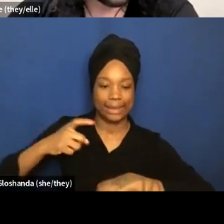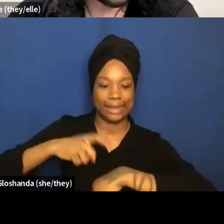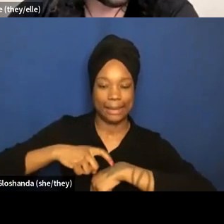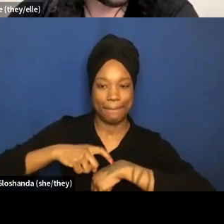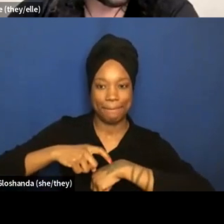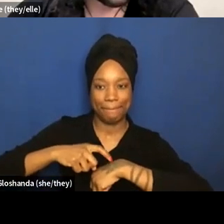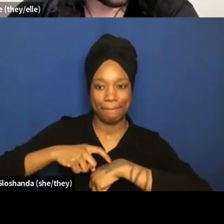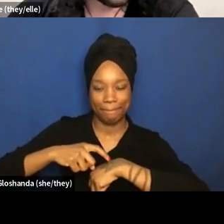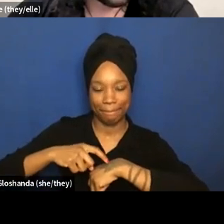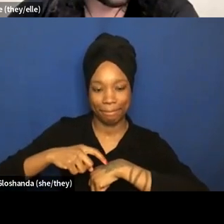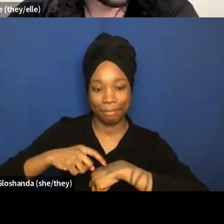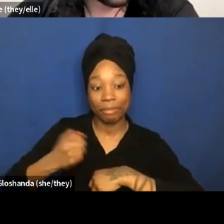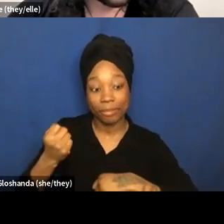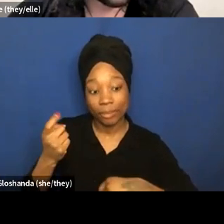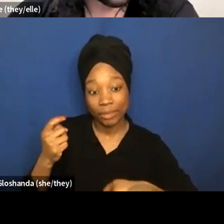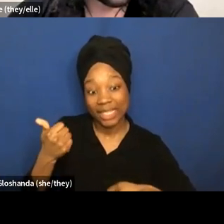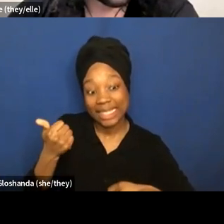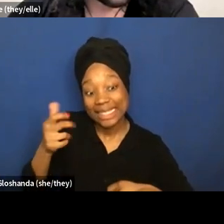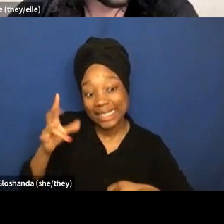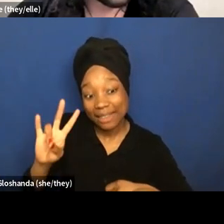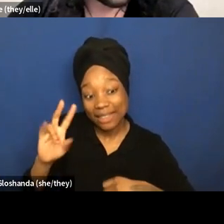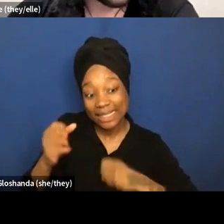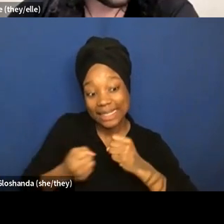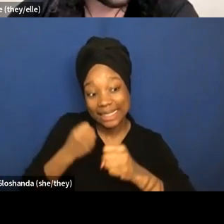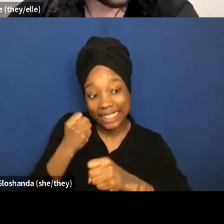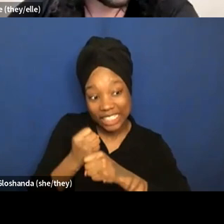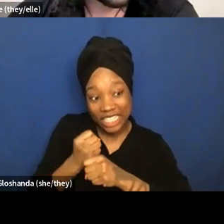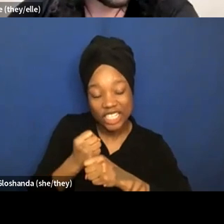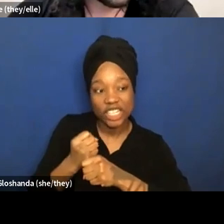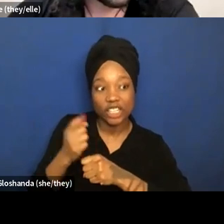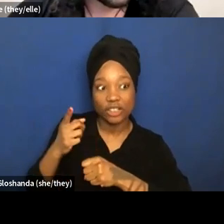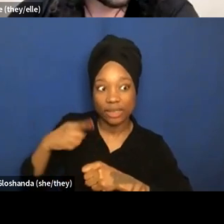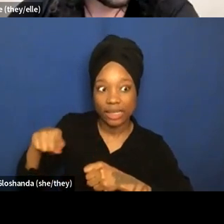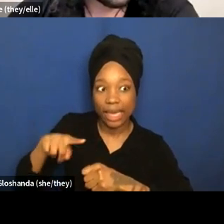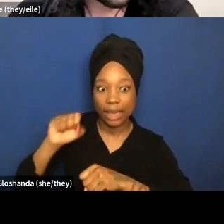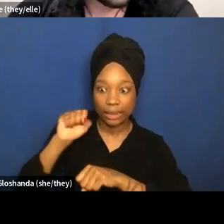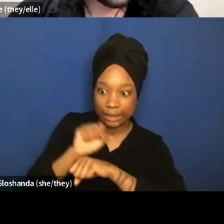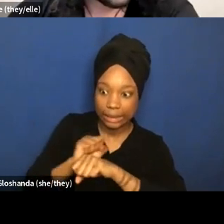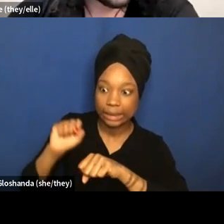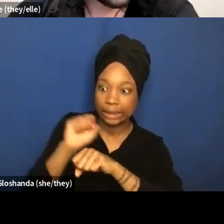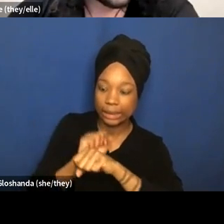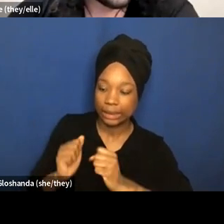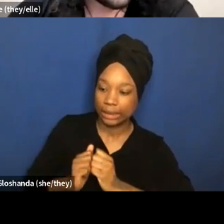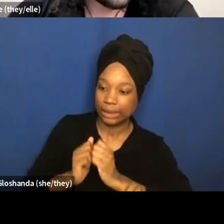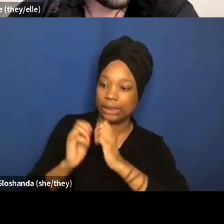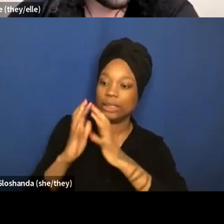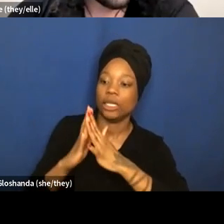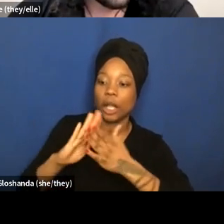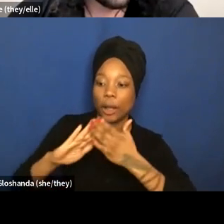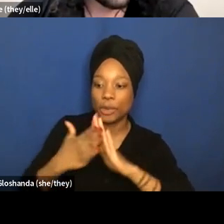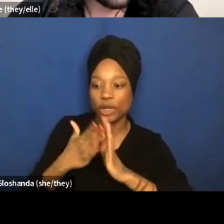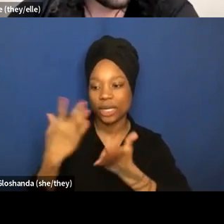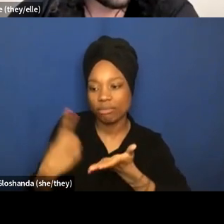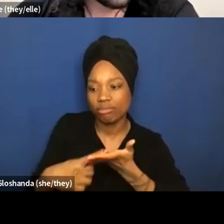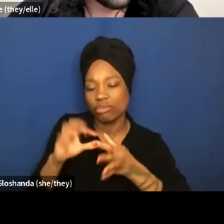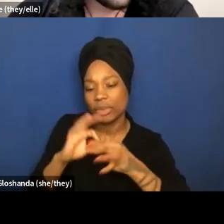17 years they spent developing community conversation about care in book clubs and